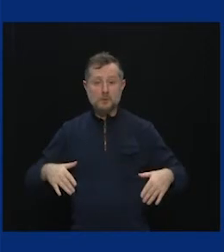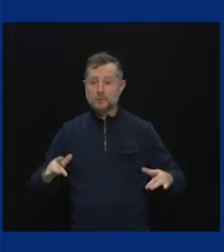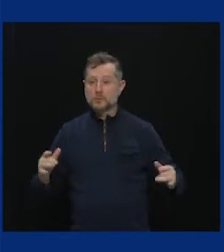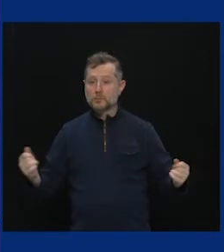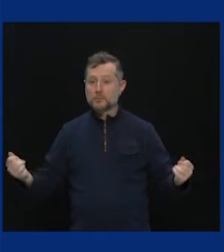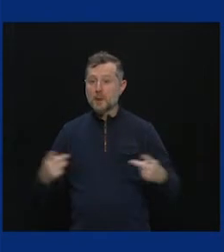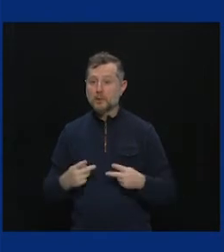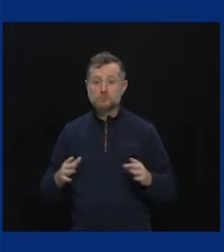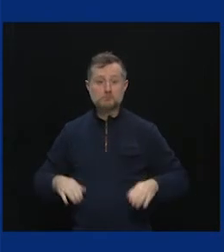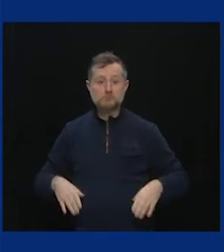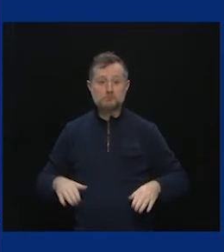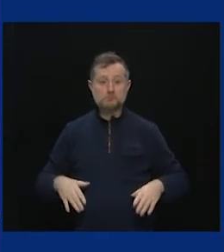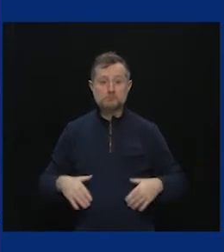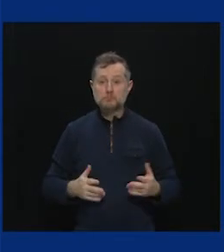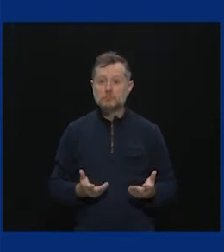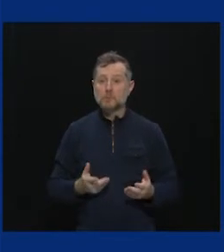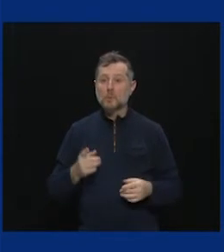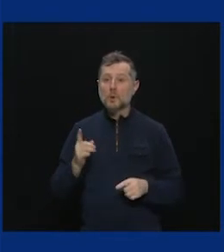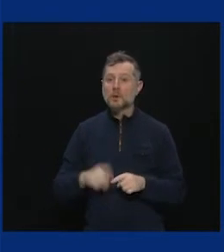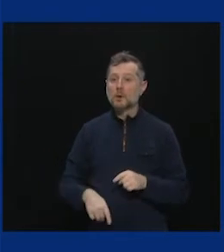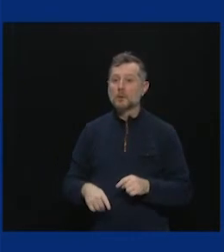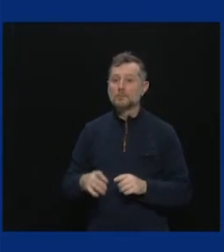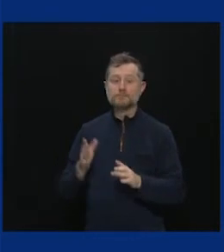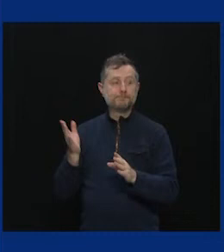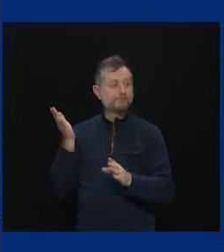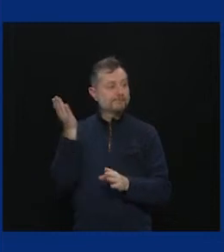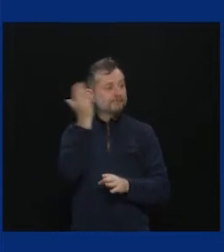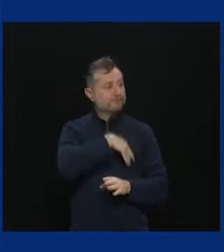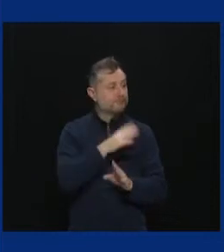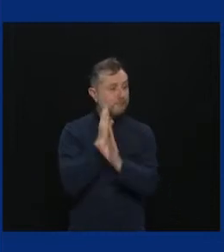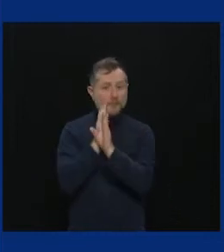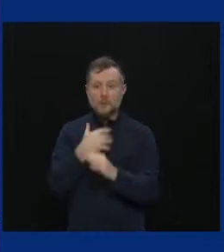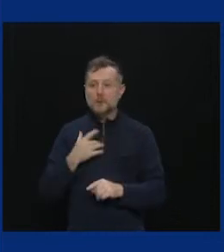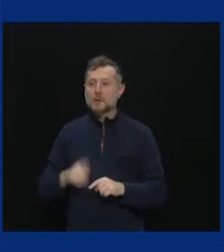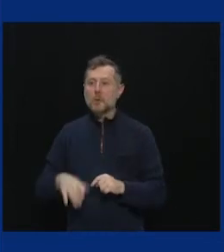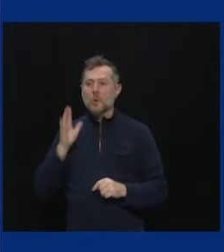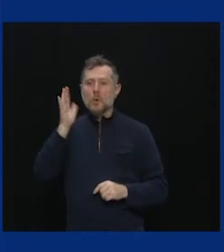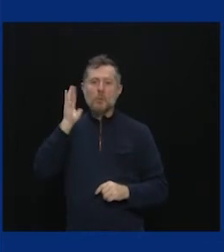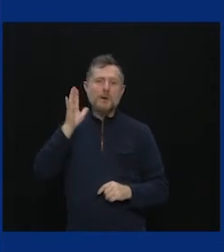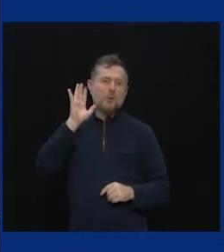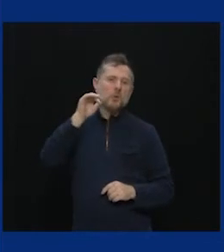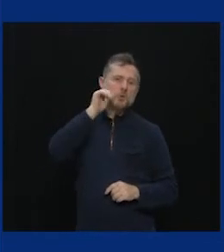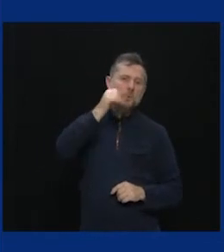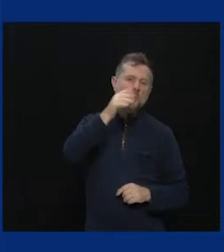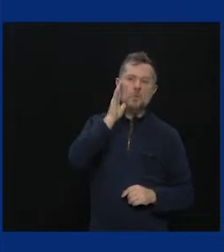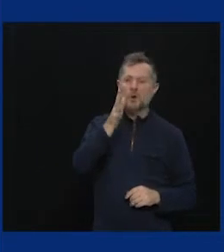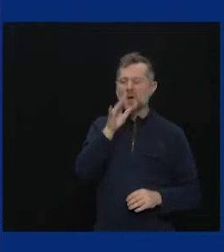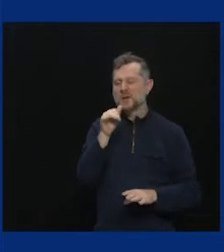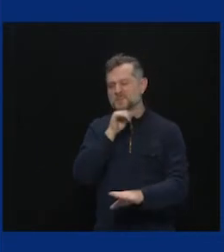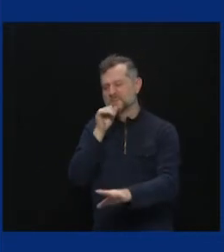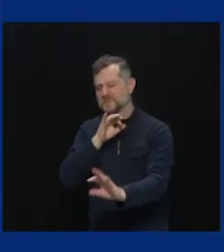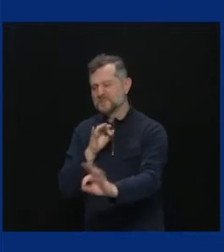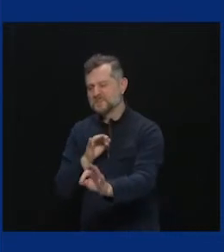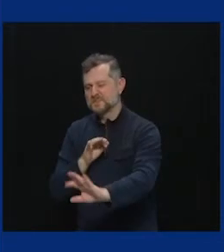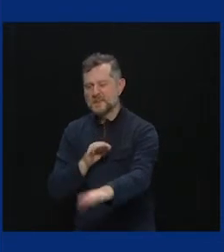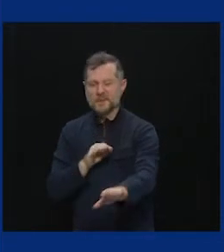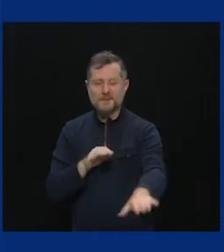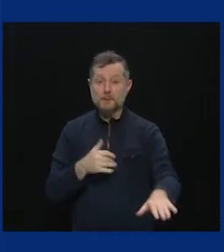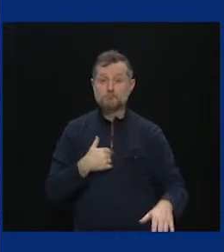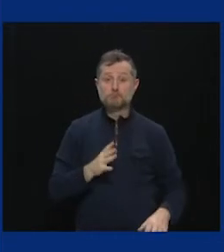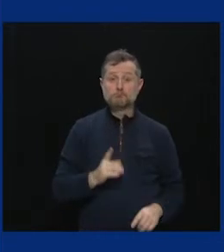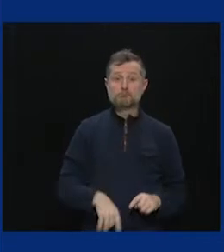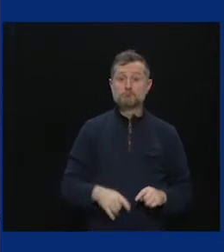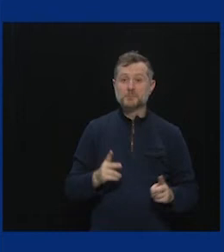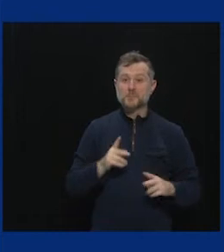cannot be blind to this any longer. We cannot just say they'll be back tomorrow, just keep holding on. People have been holding on a long time since they lost their